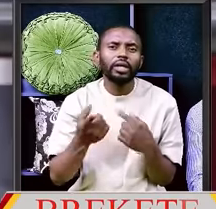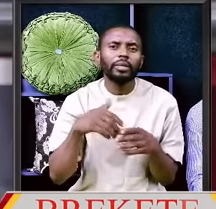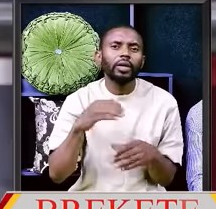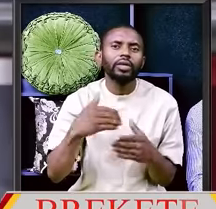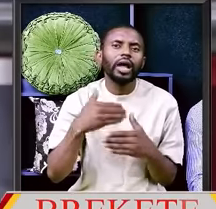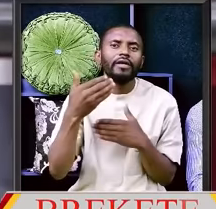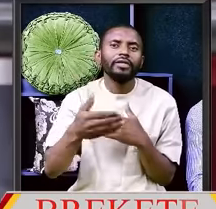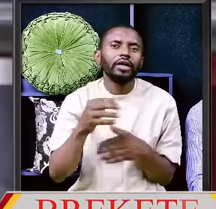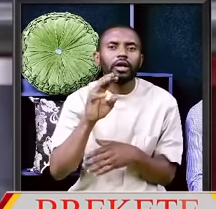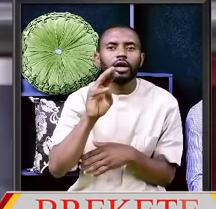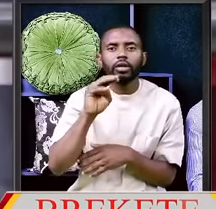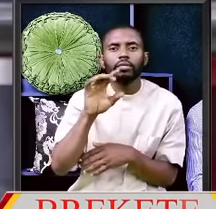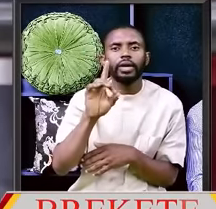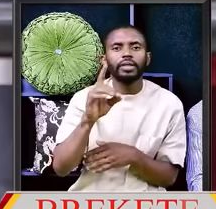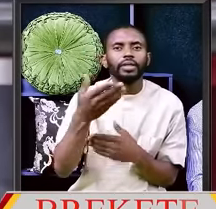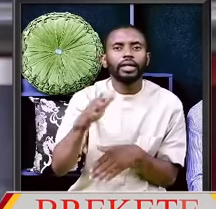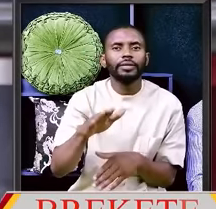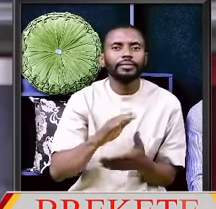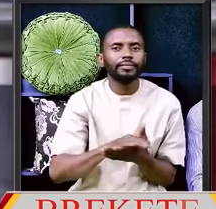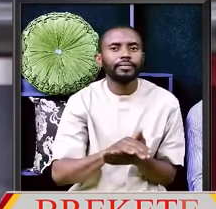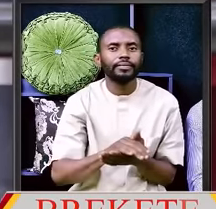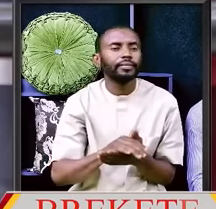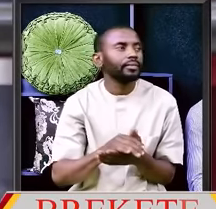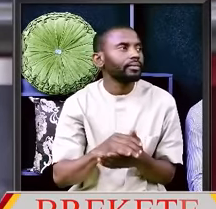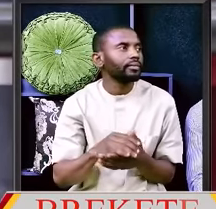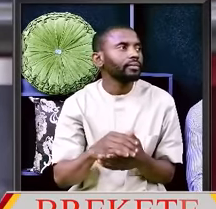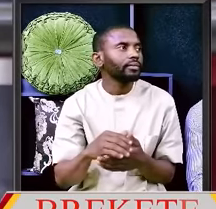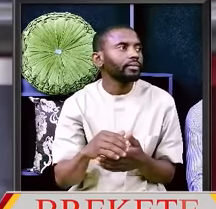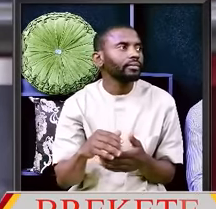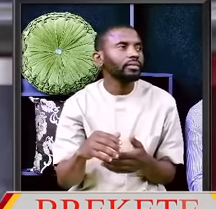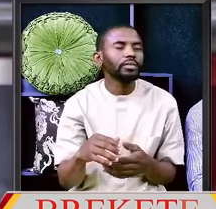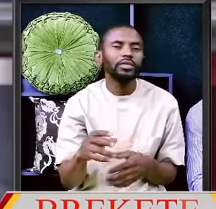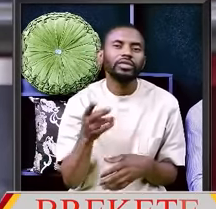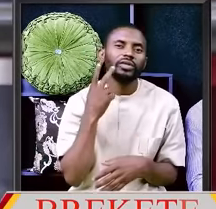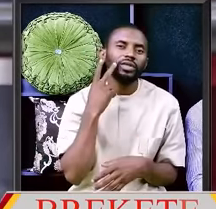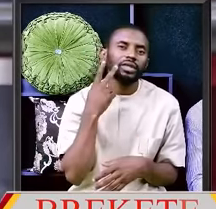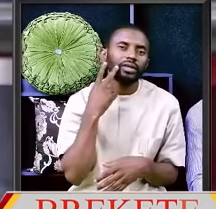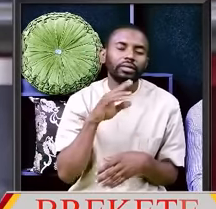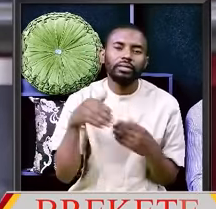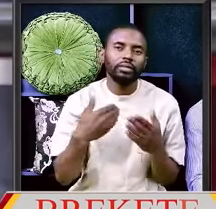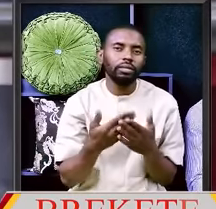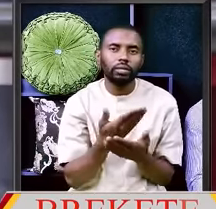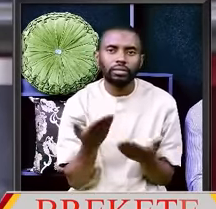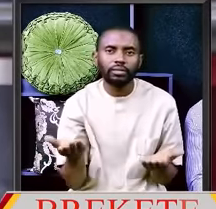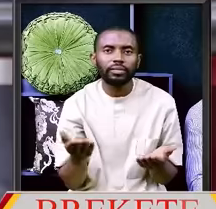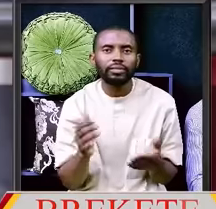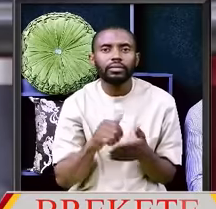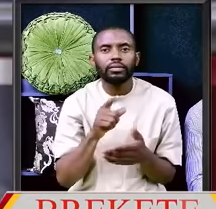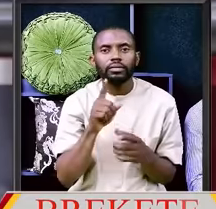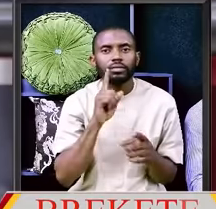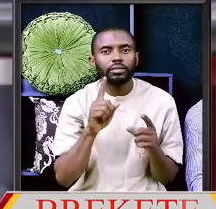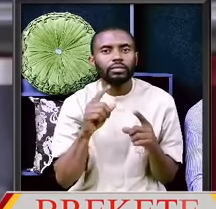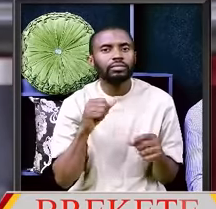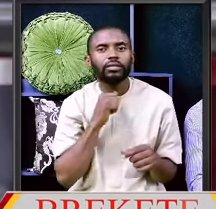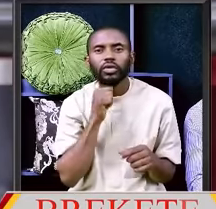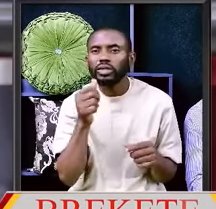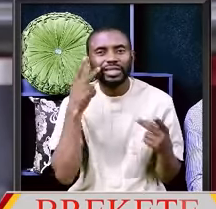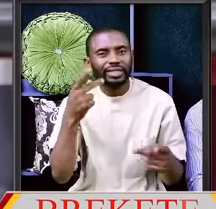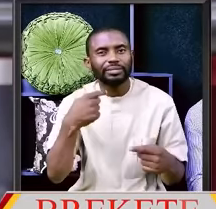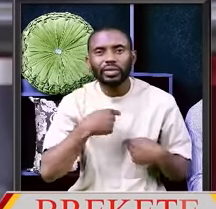after the Mohbad’s passed away. Hello? You see, all these things when they talk, I no see